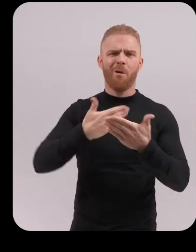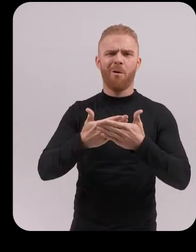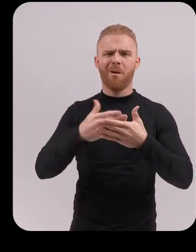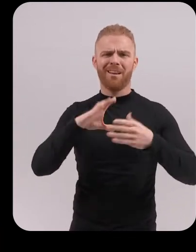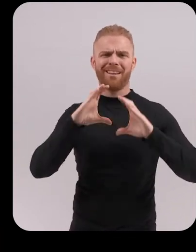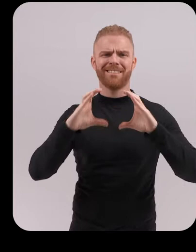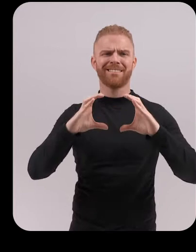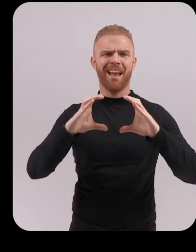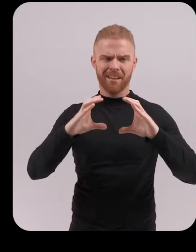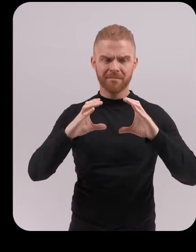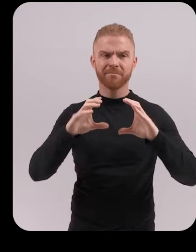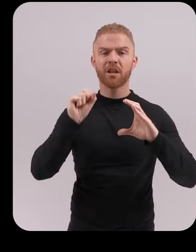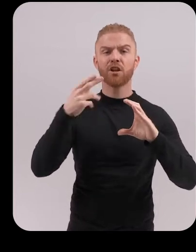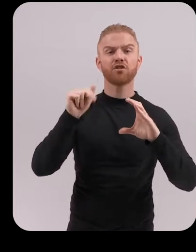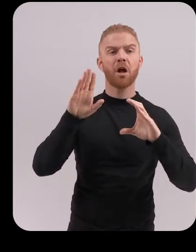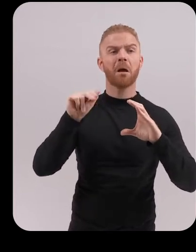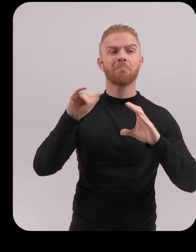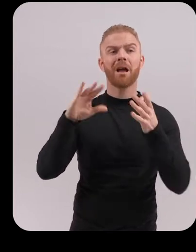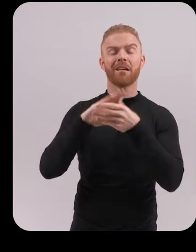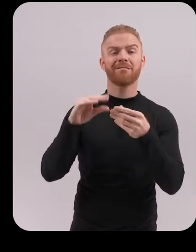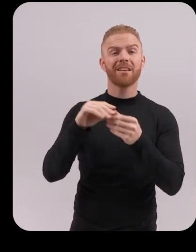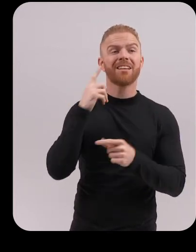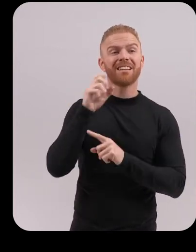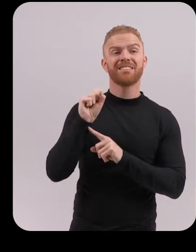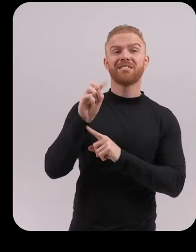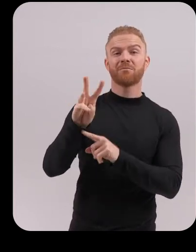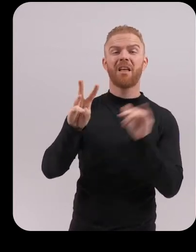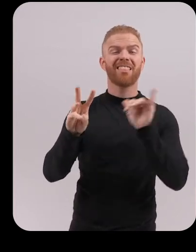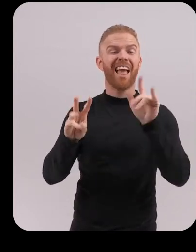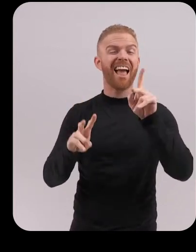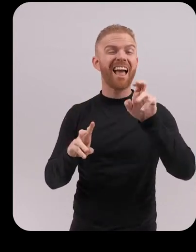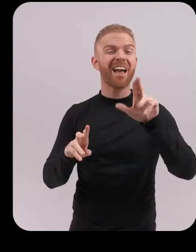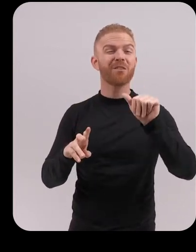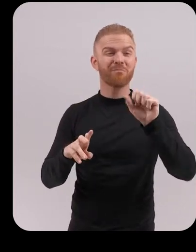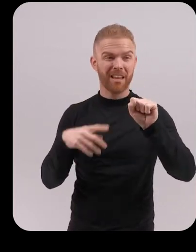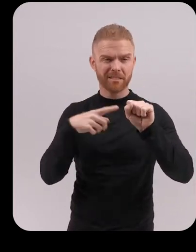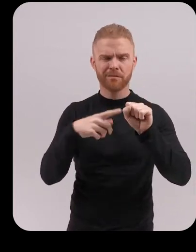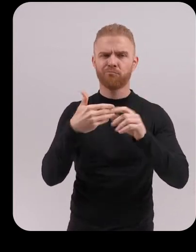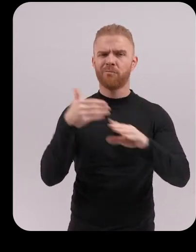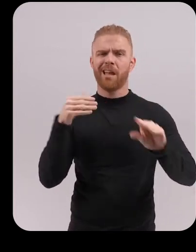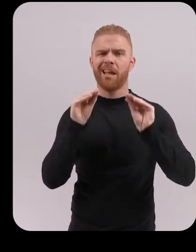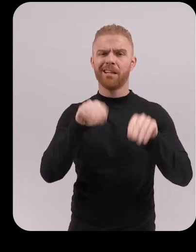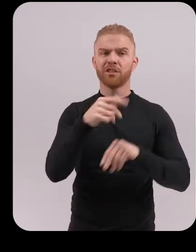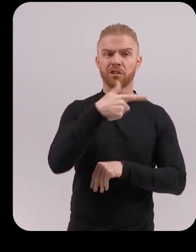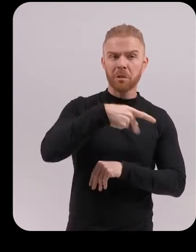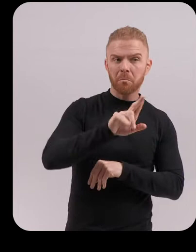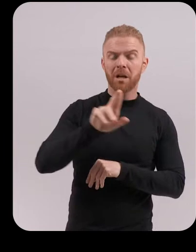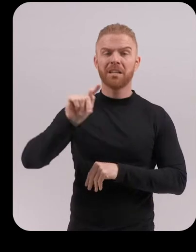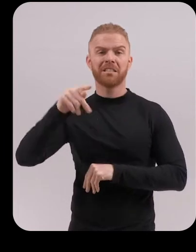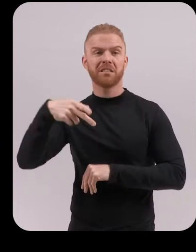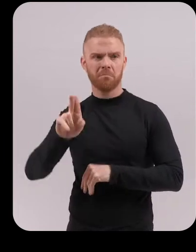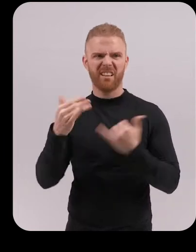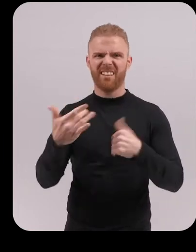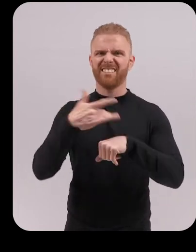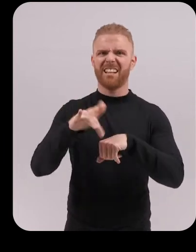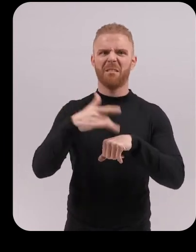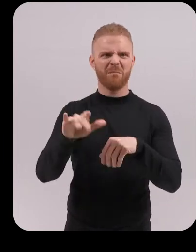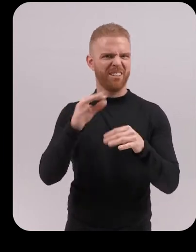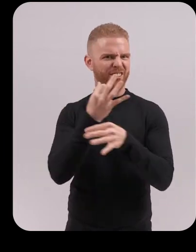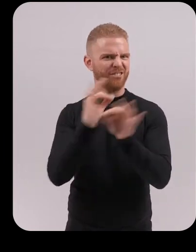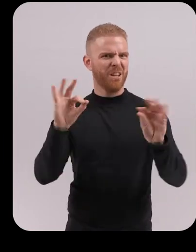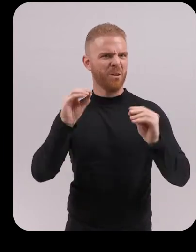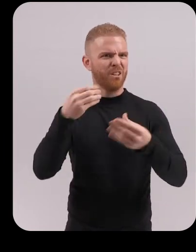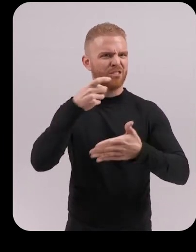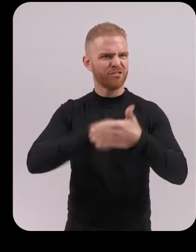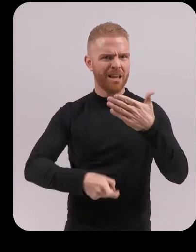that Shabani just mentioned, from software like Keras being pre-installed to GPUs and TPUs being available free of charge.